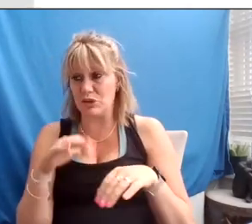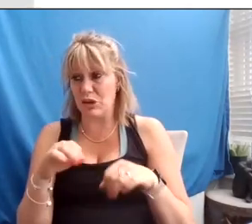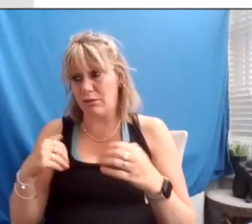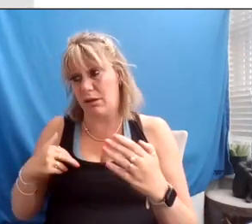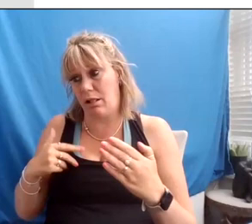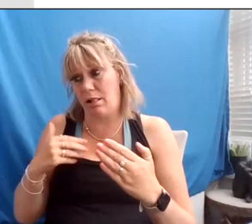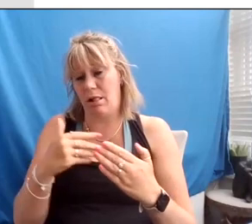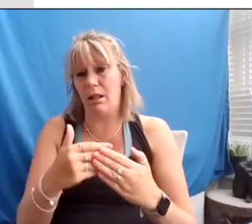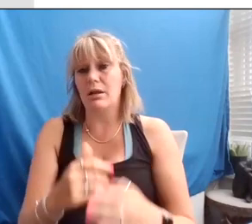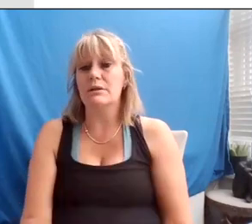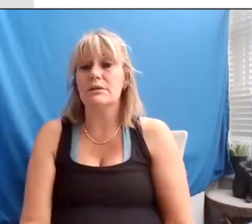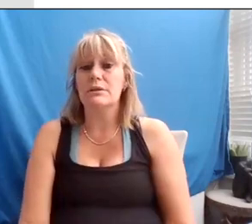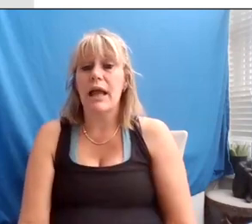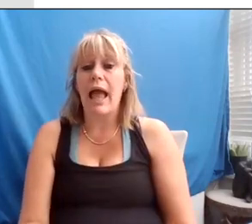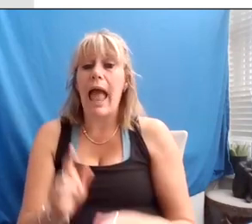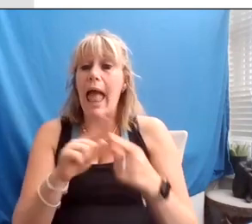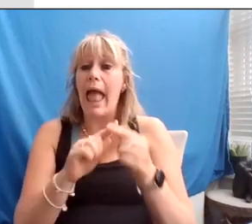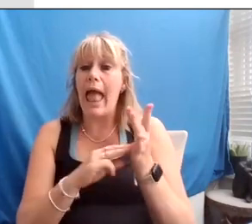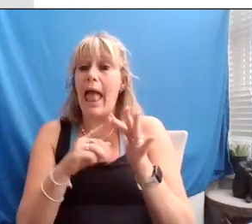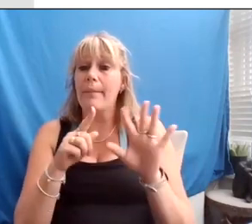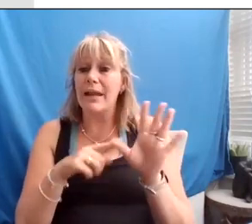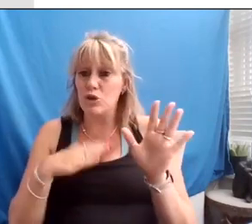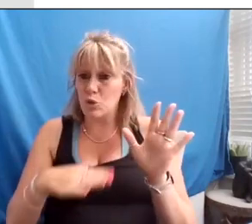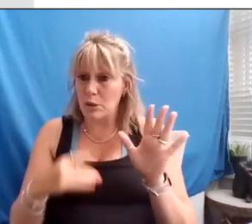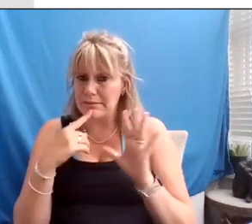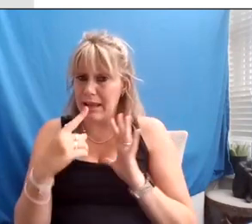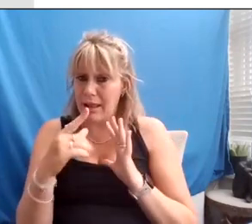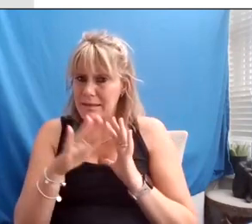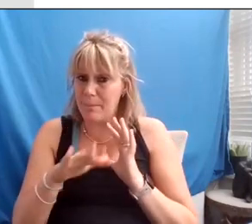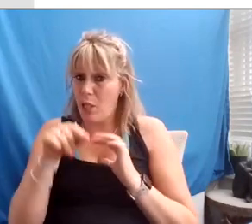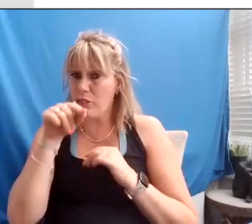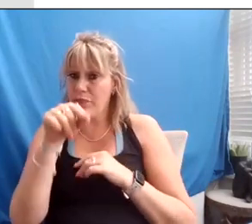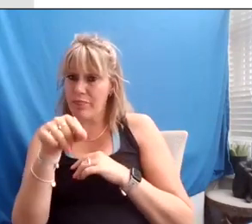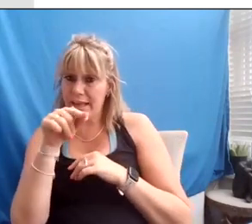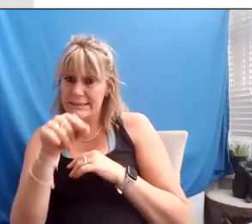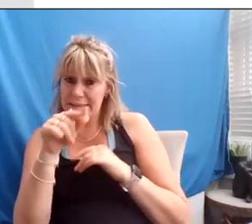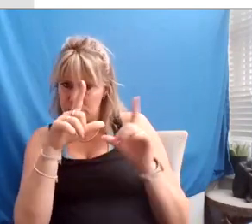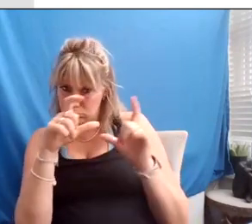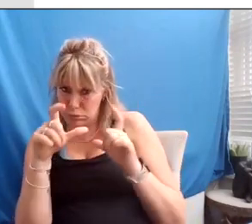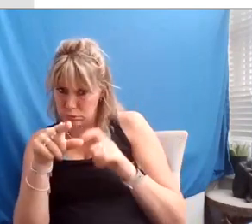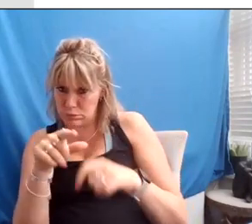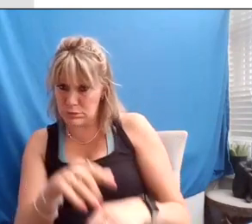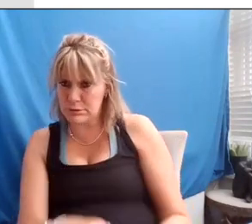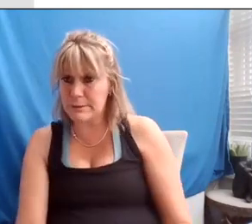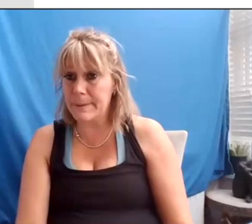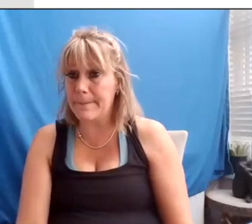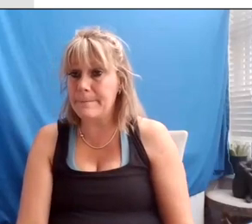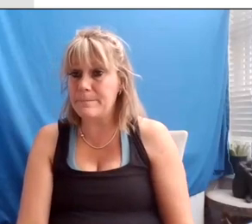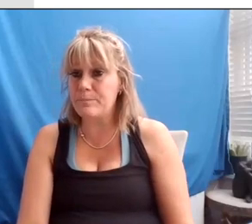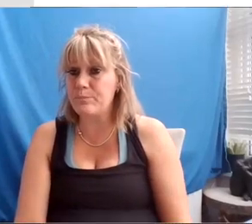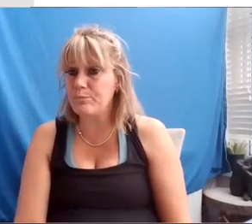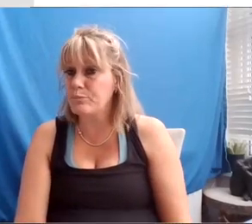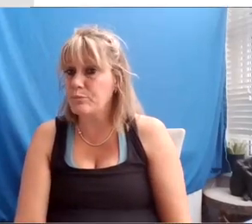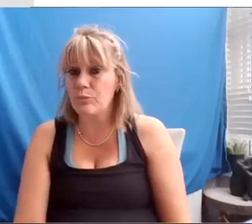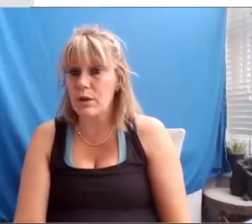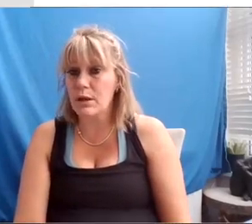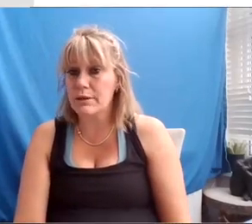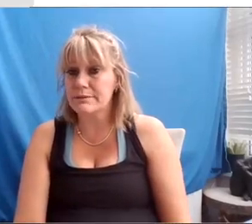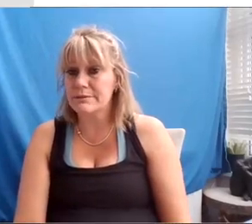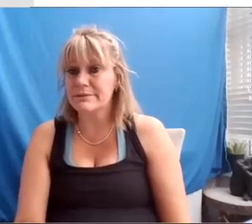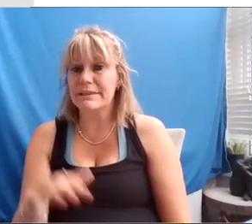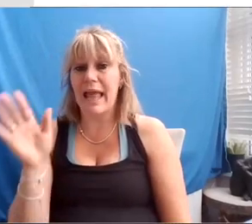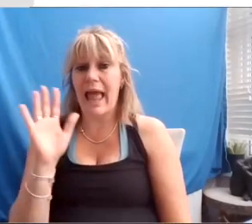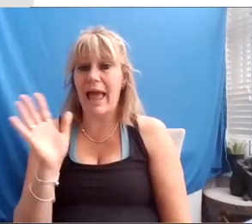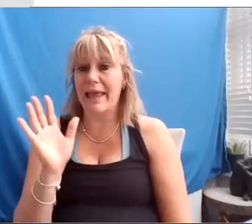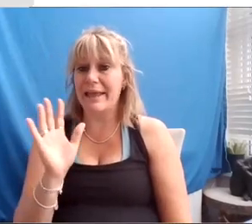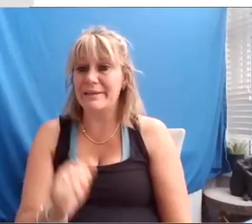Emily, do you want to just tell us a little bit about this piece? Hi. Yeah.